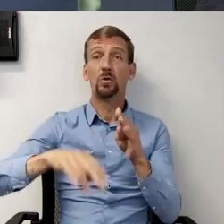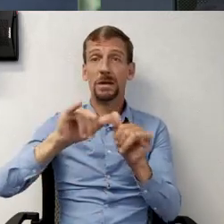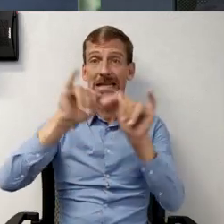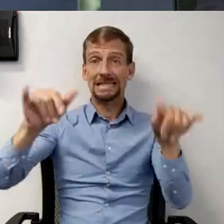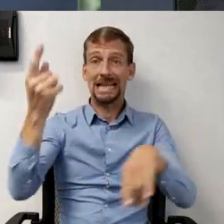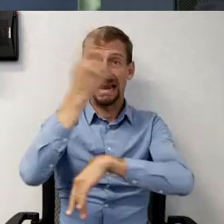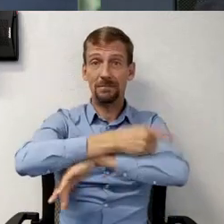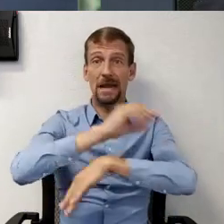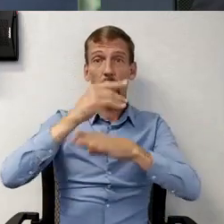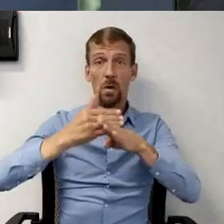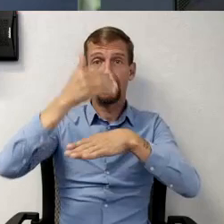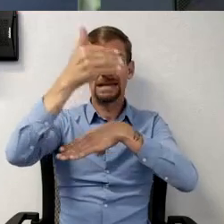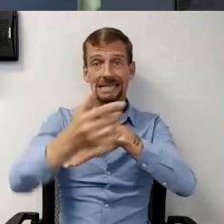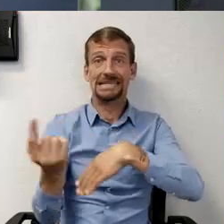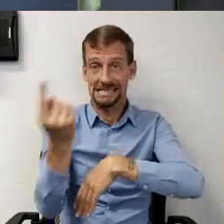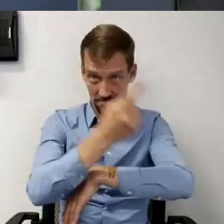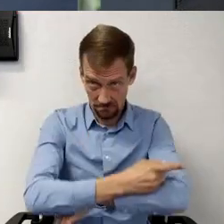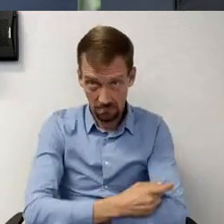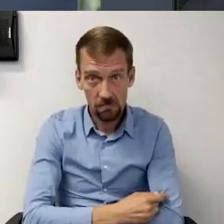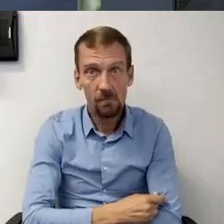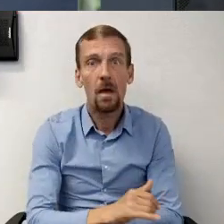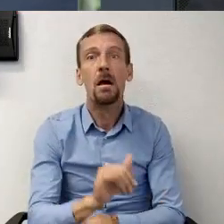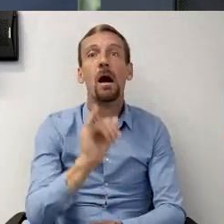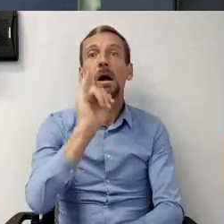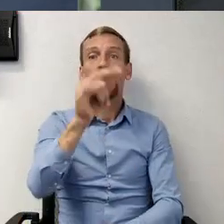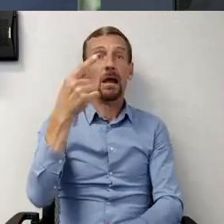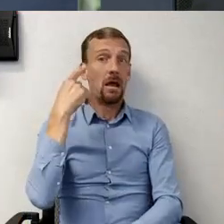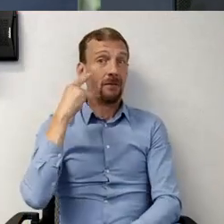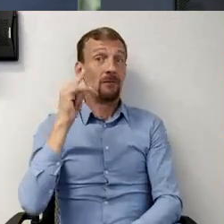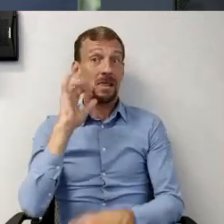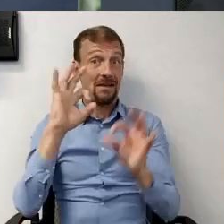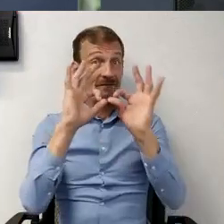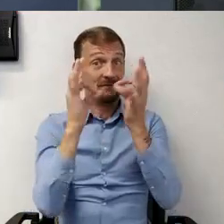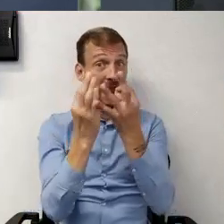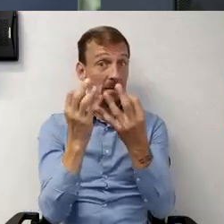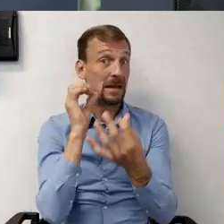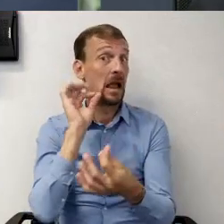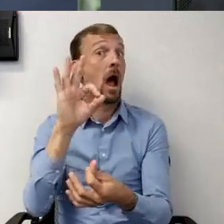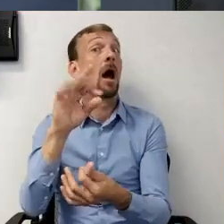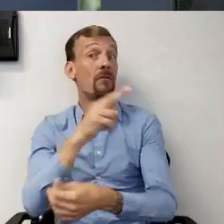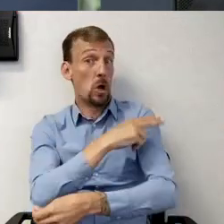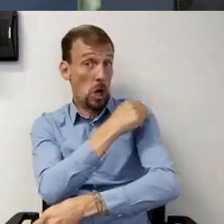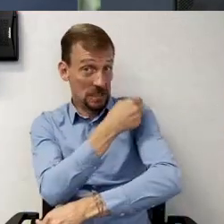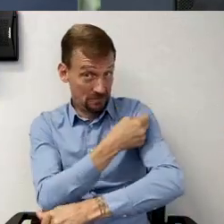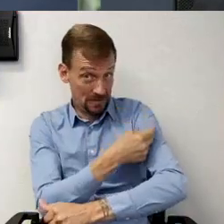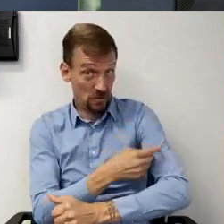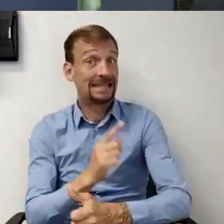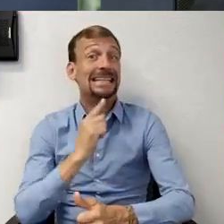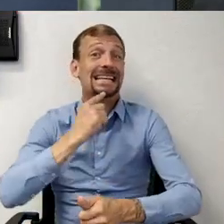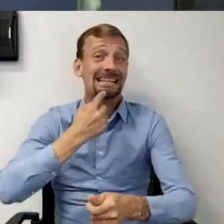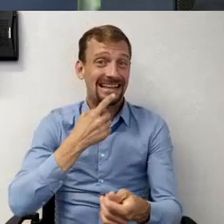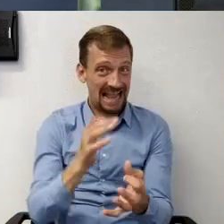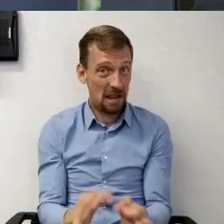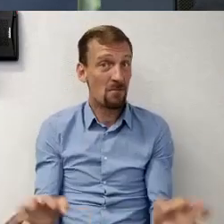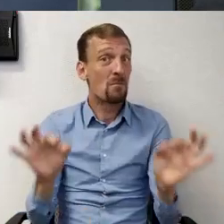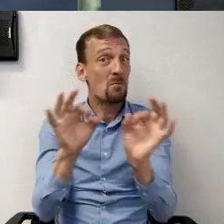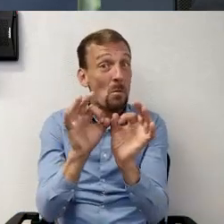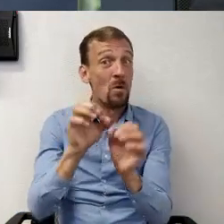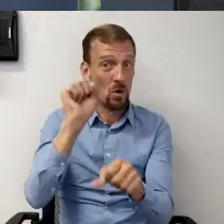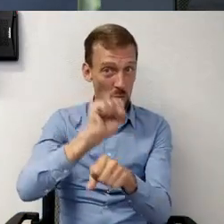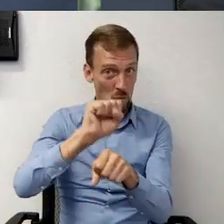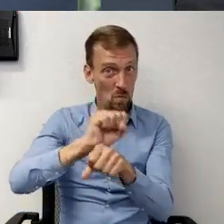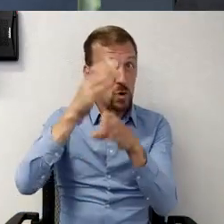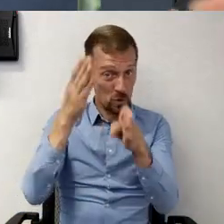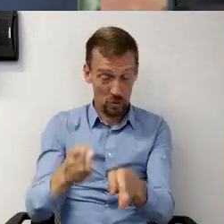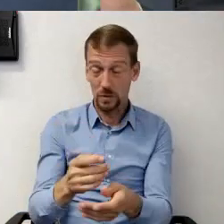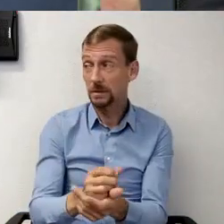or next day. So that's kind of for the Kaweah Delta family. Essential workers. And yeah. at one time, we really had hoped that we